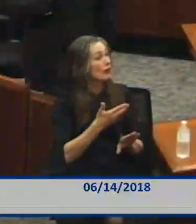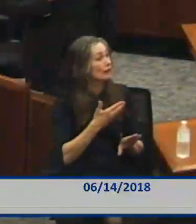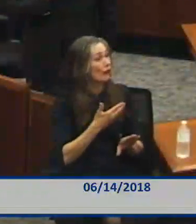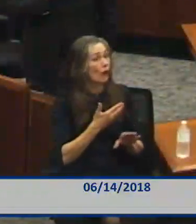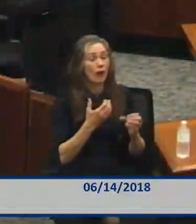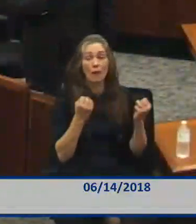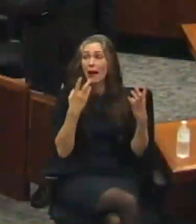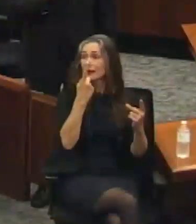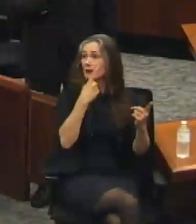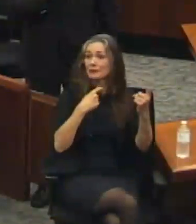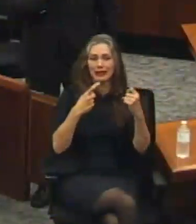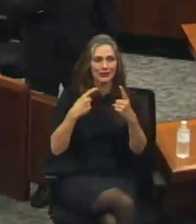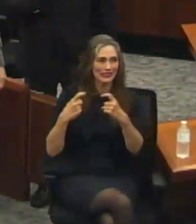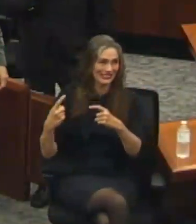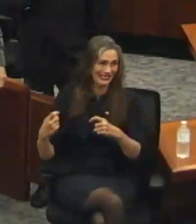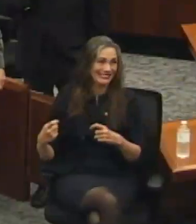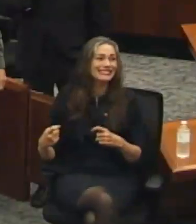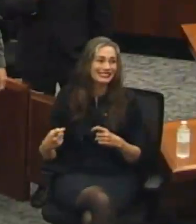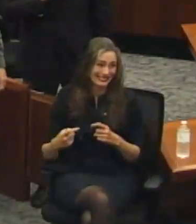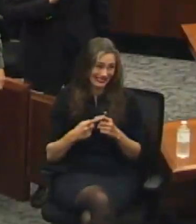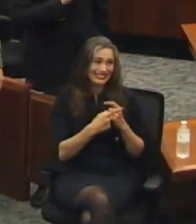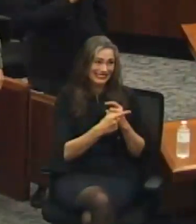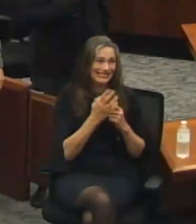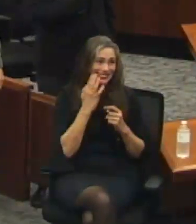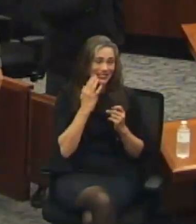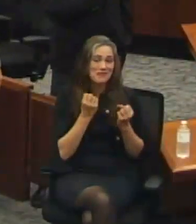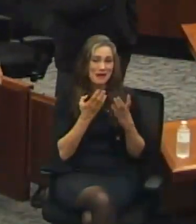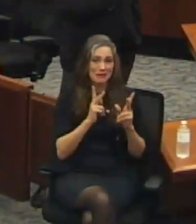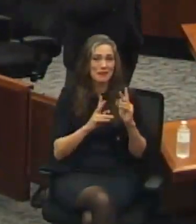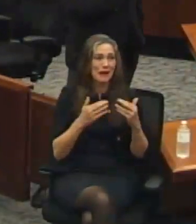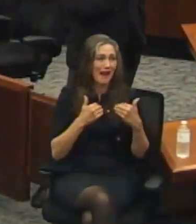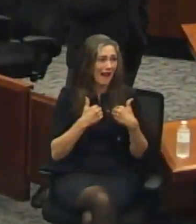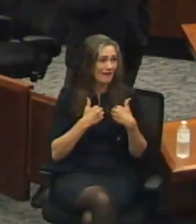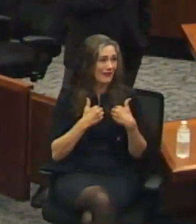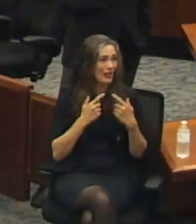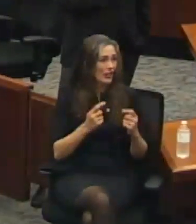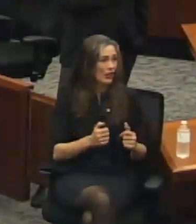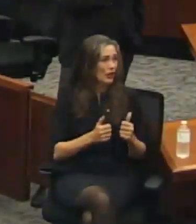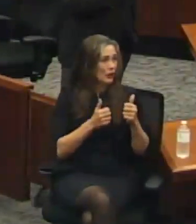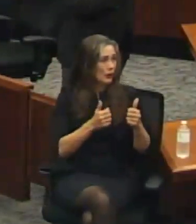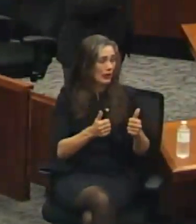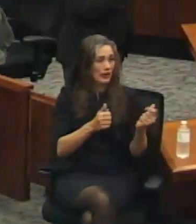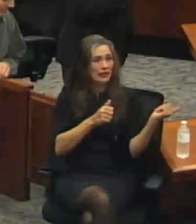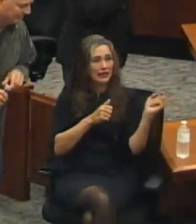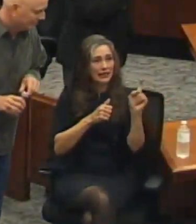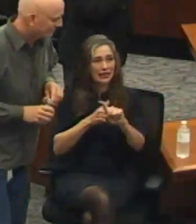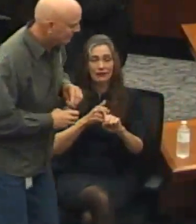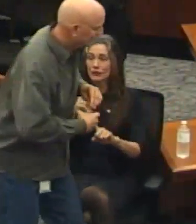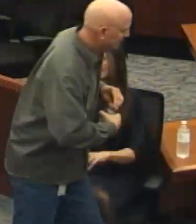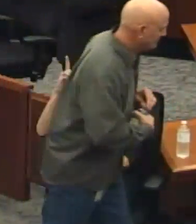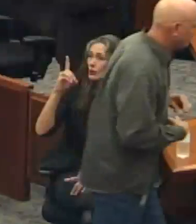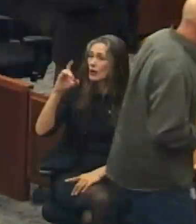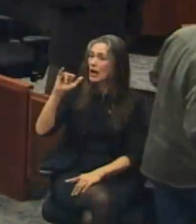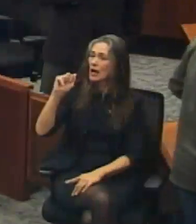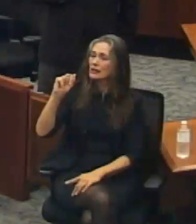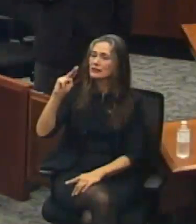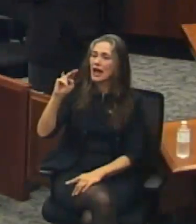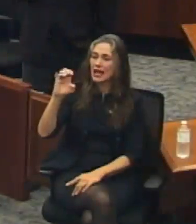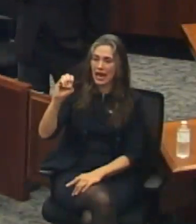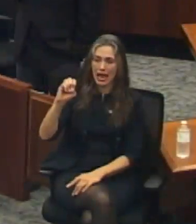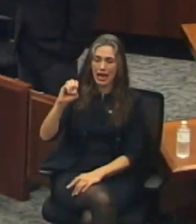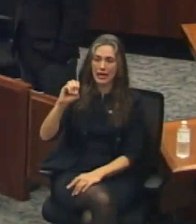if you're located within what the map is identified as a hazard area. I don't think I said that term, but yellow